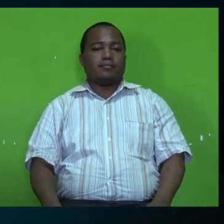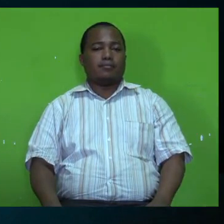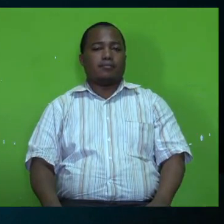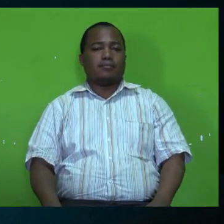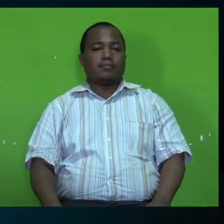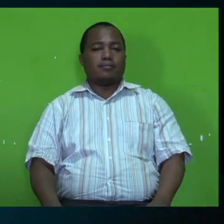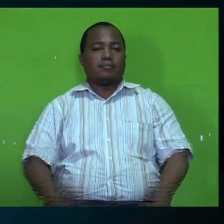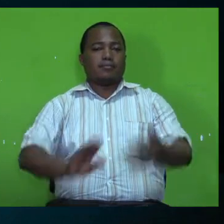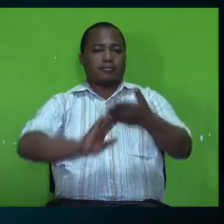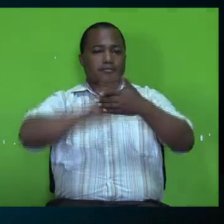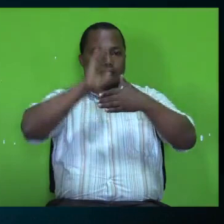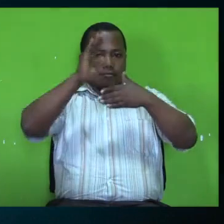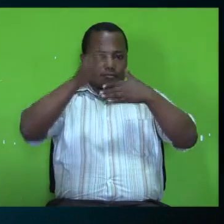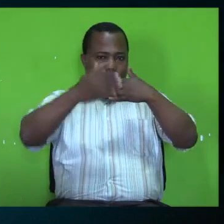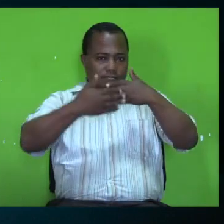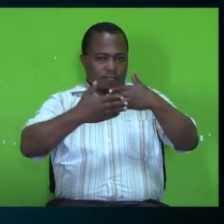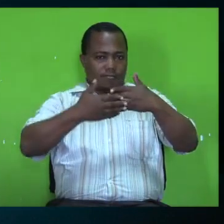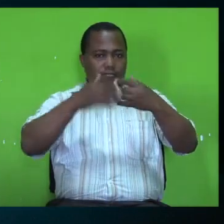I'm repeating.